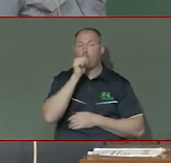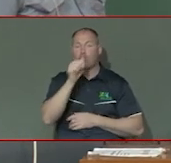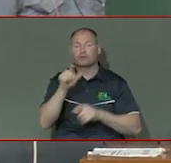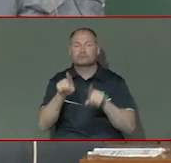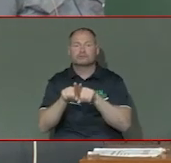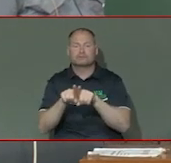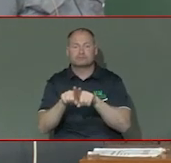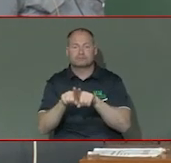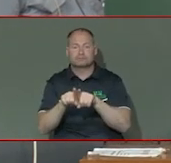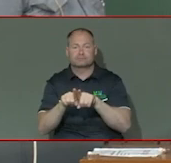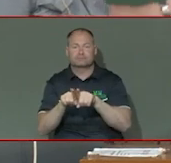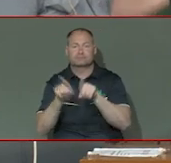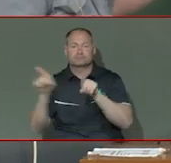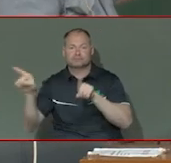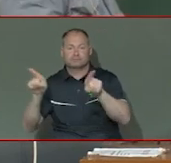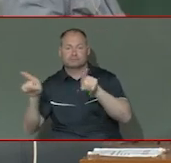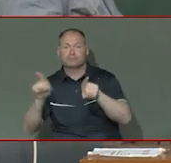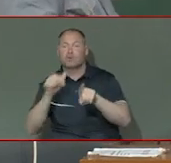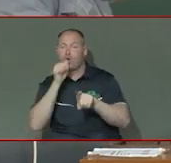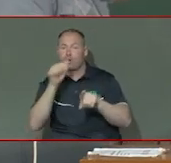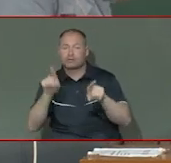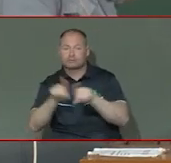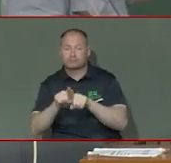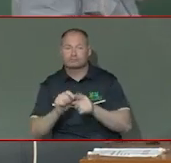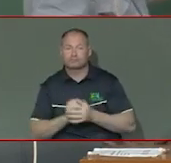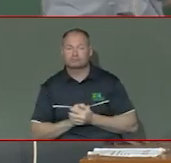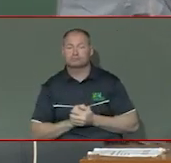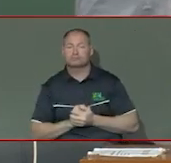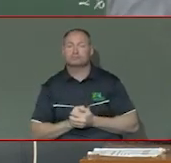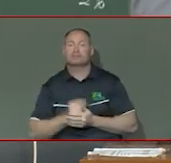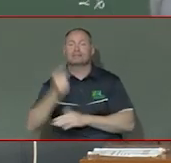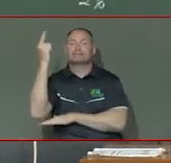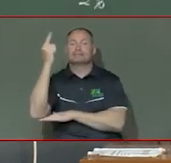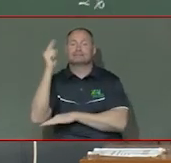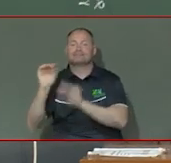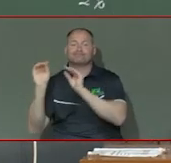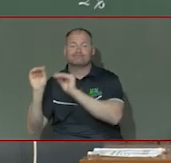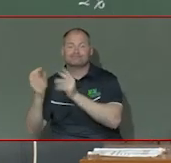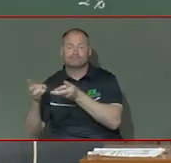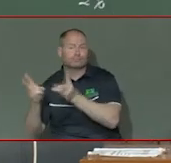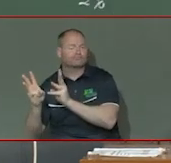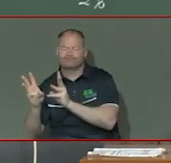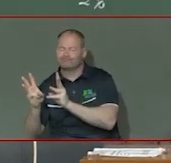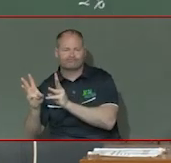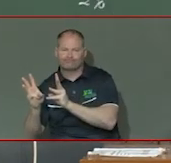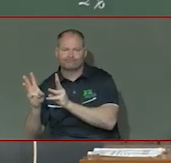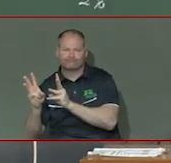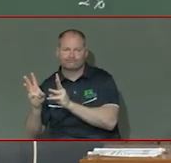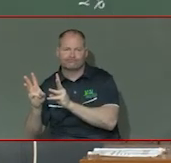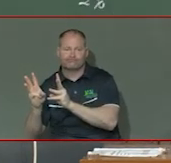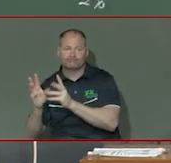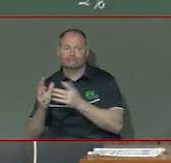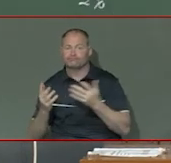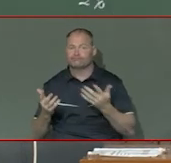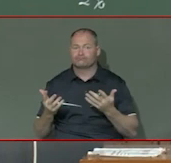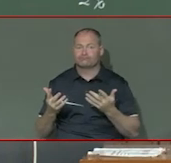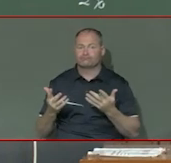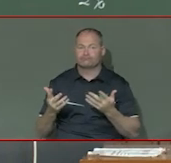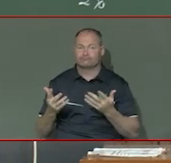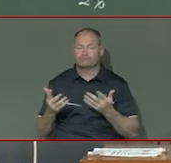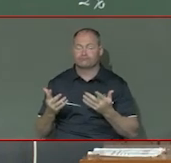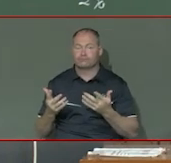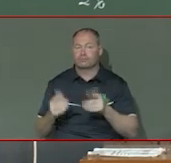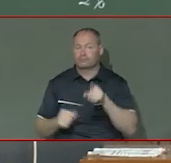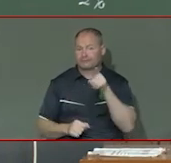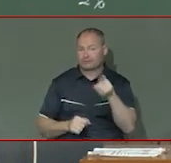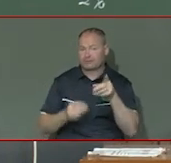Is that clear? So if your teacher did not teach you 270 degrees minus or 270 degrees